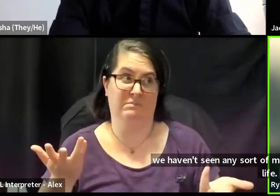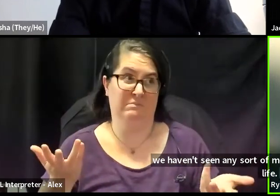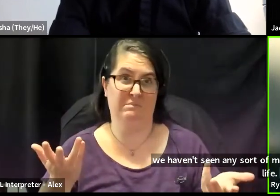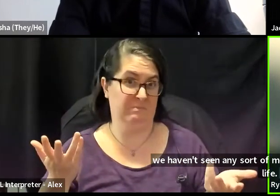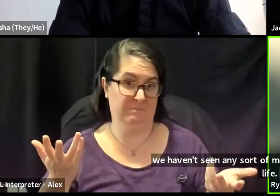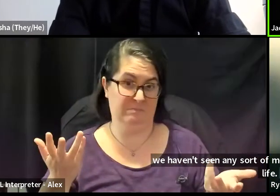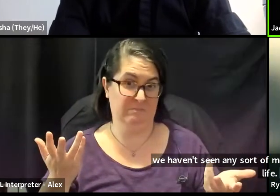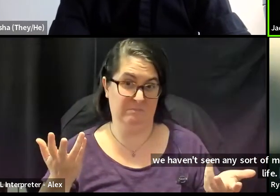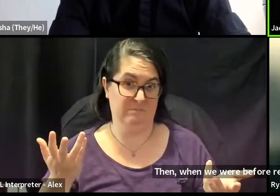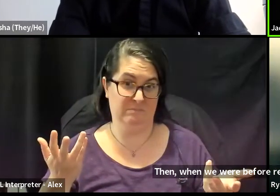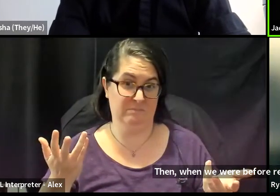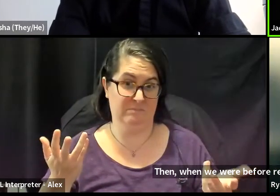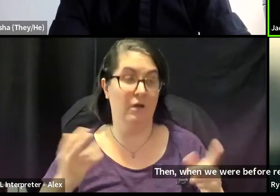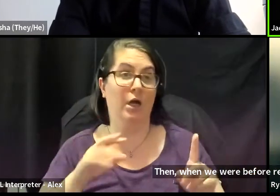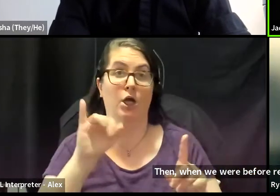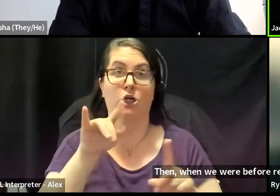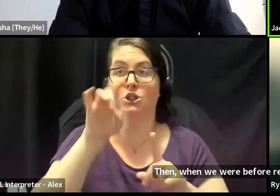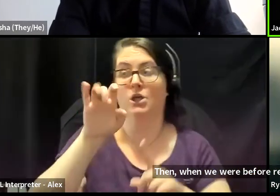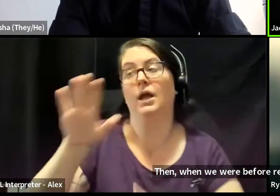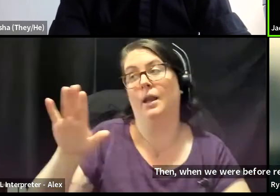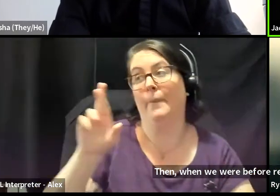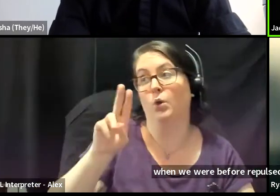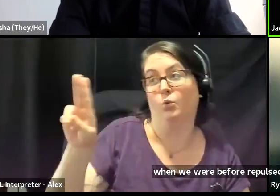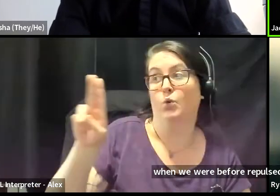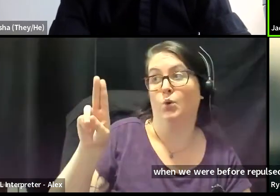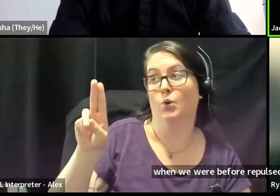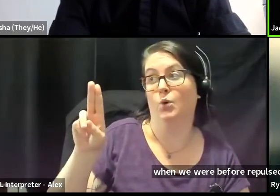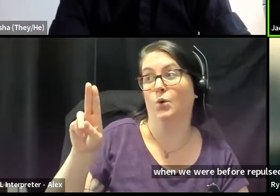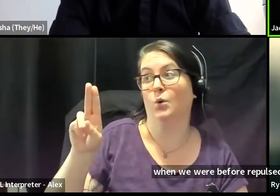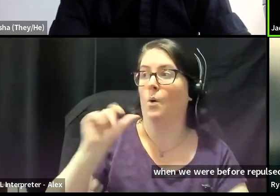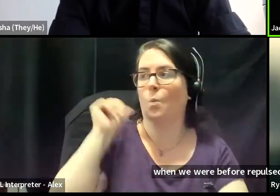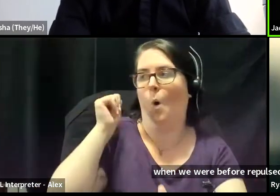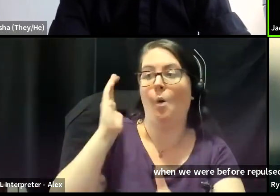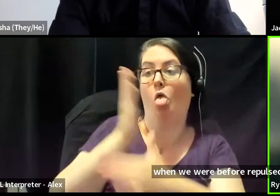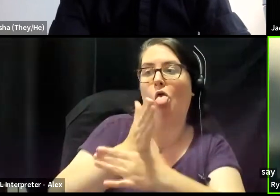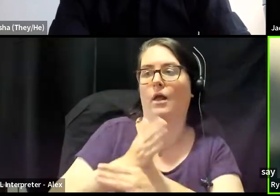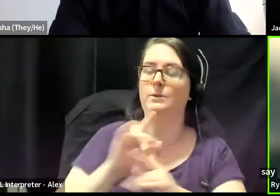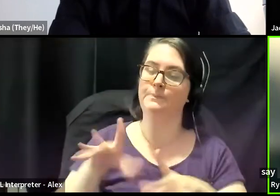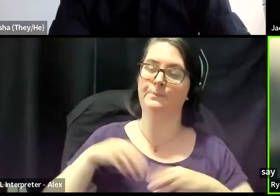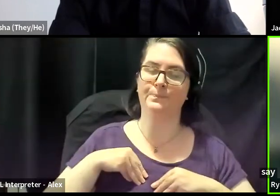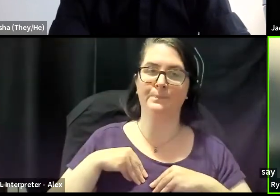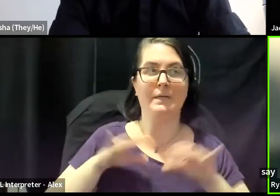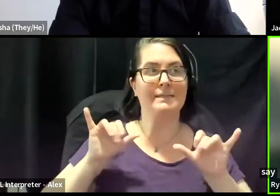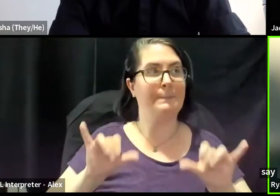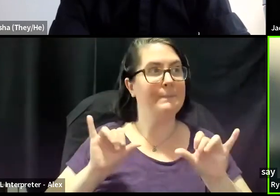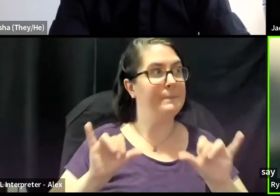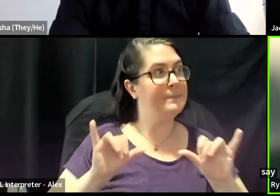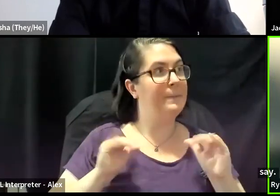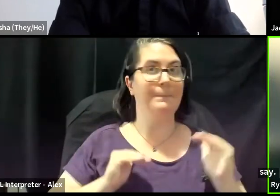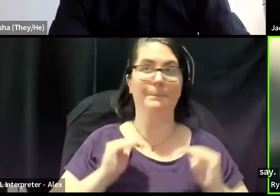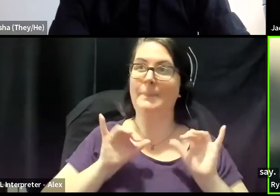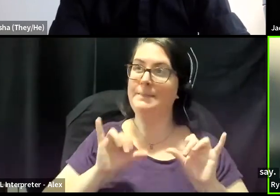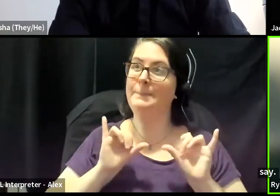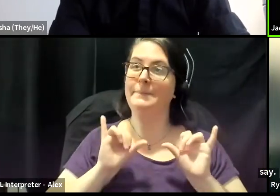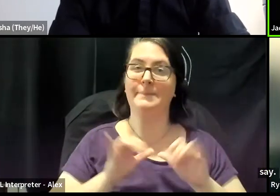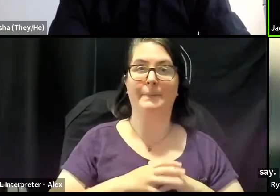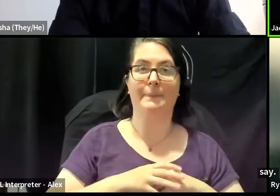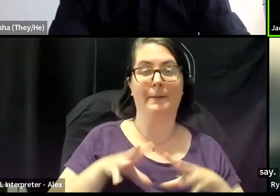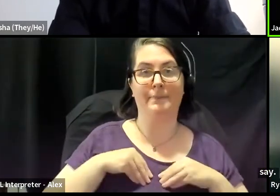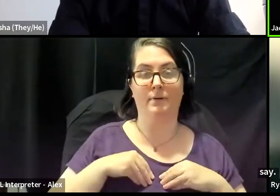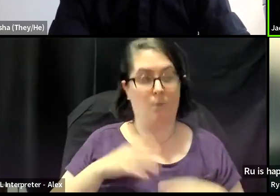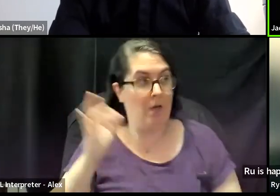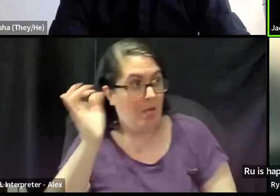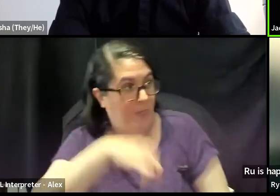say it's because Ru isn't going to rock the boat. Ru right, is exactly where Ru is, and